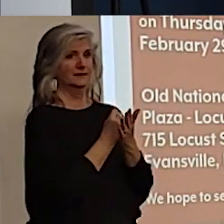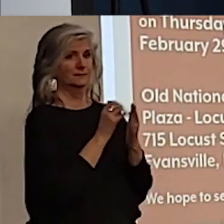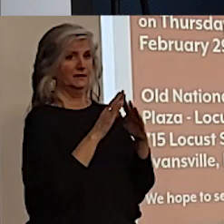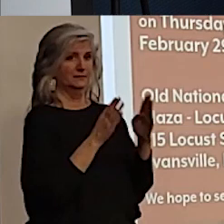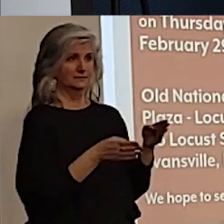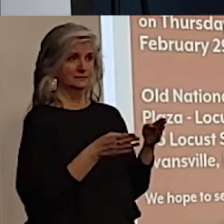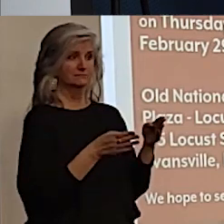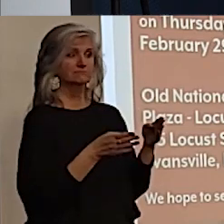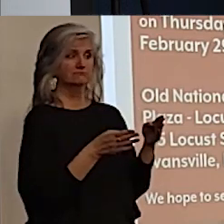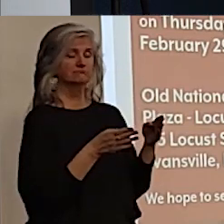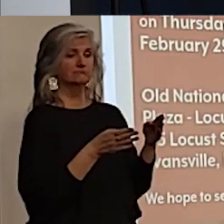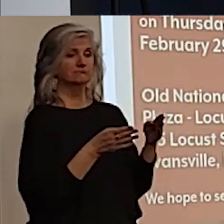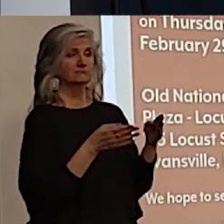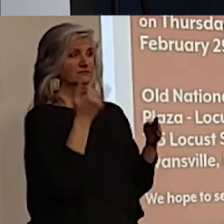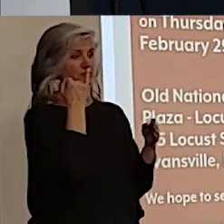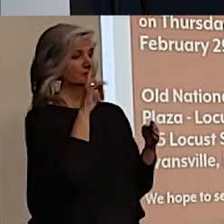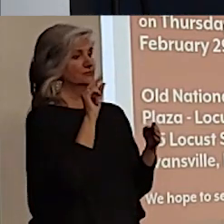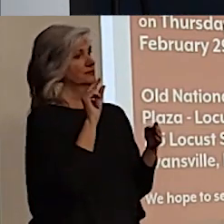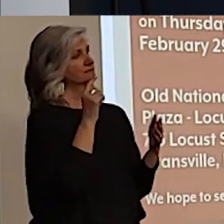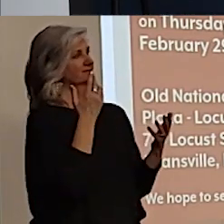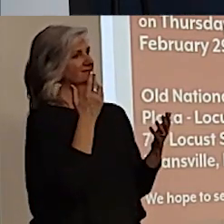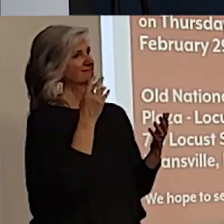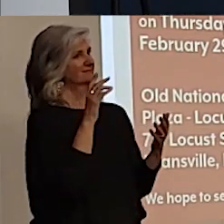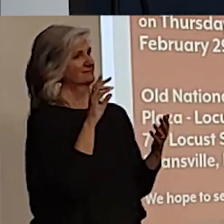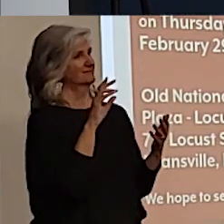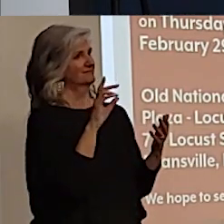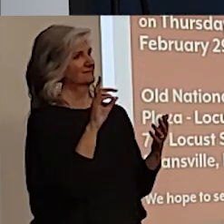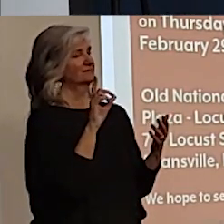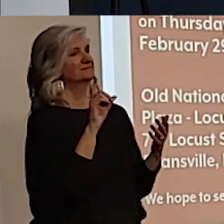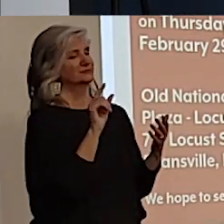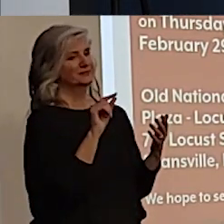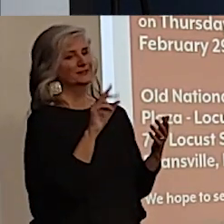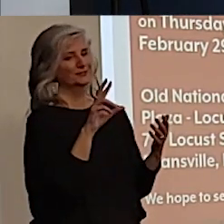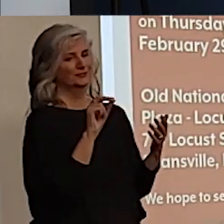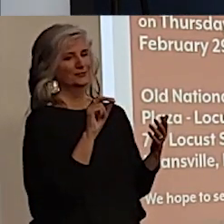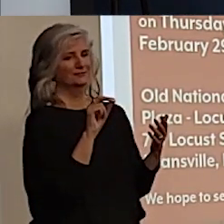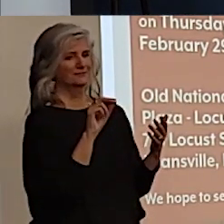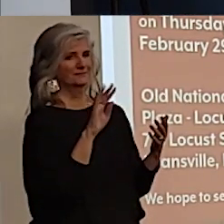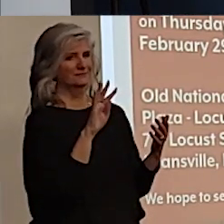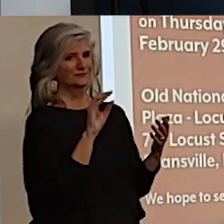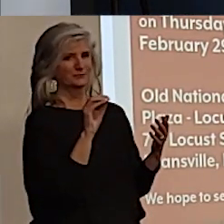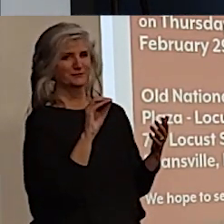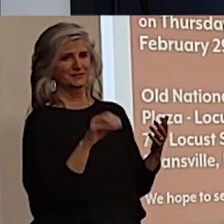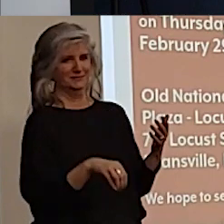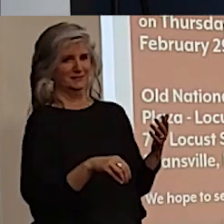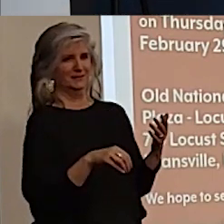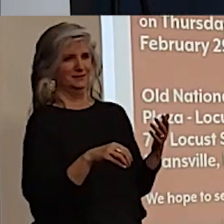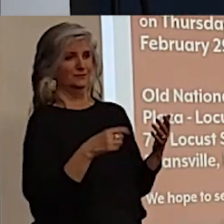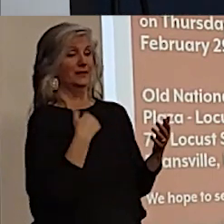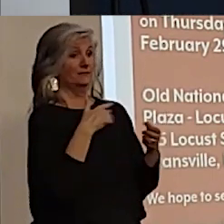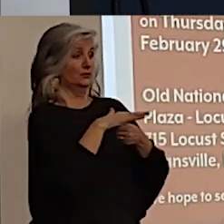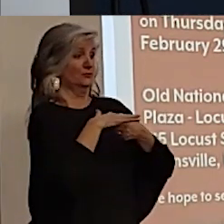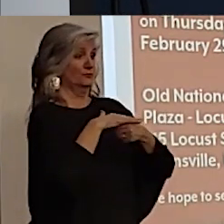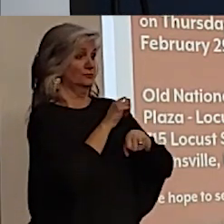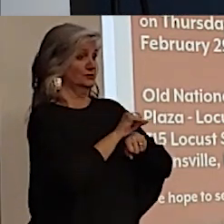if you do it right, 25, 30, 35, 40%, guess what else we're doing? We're creating local